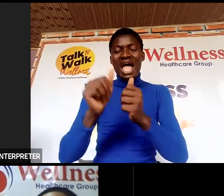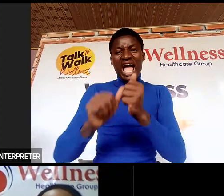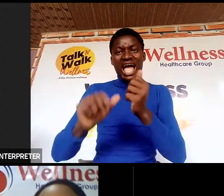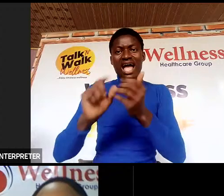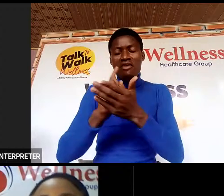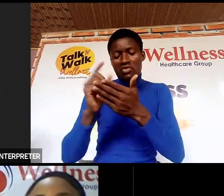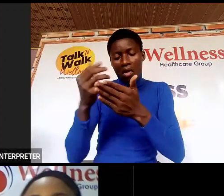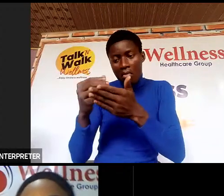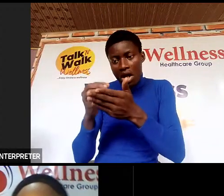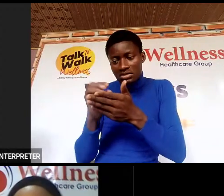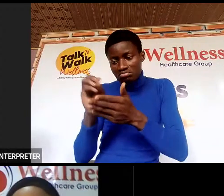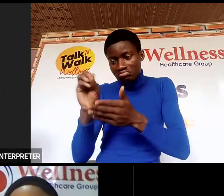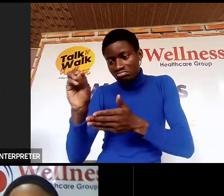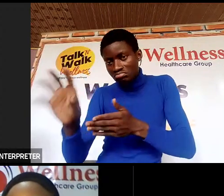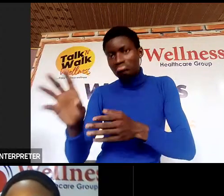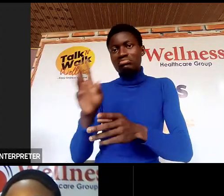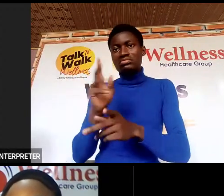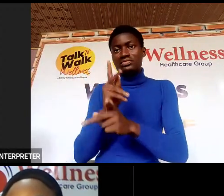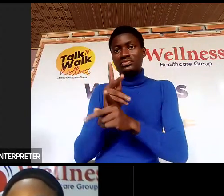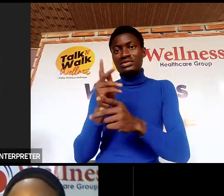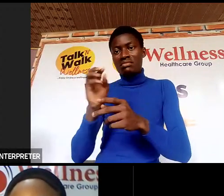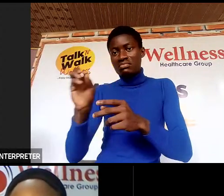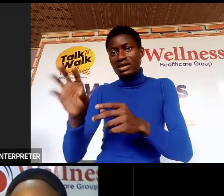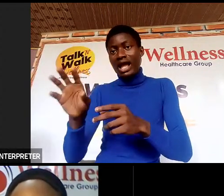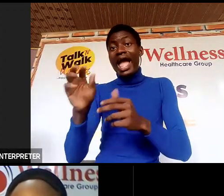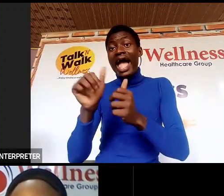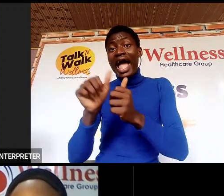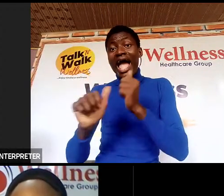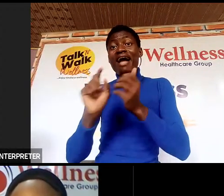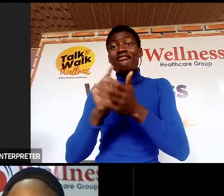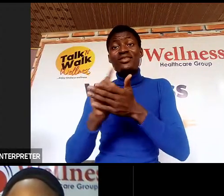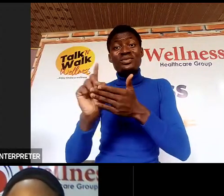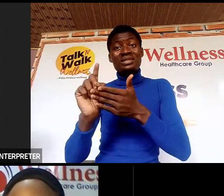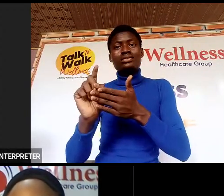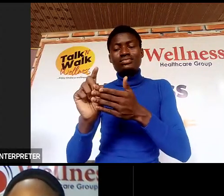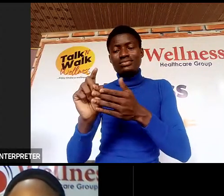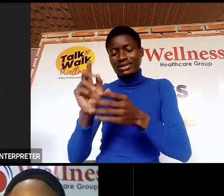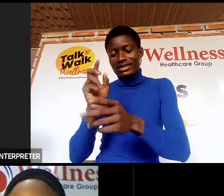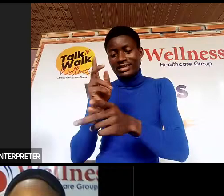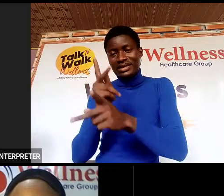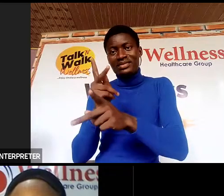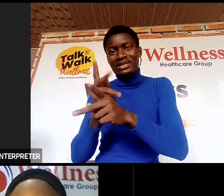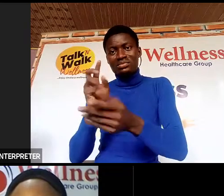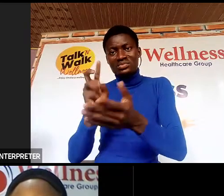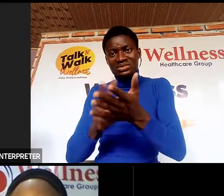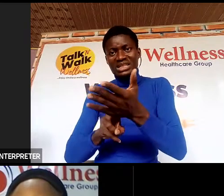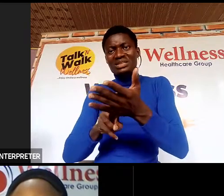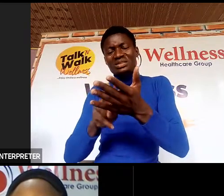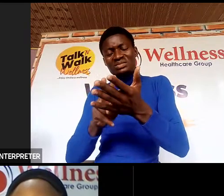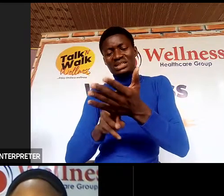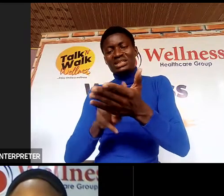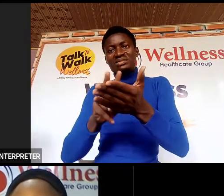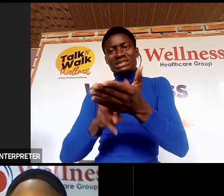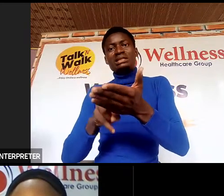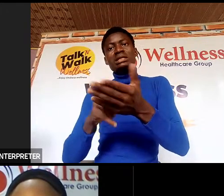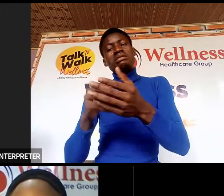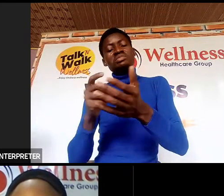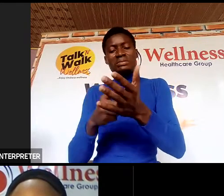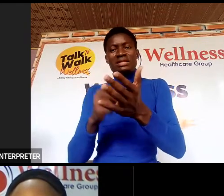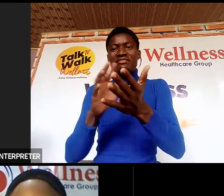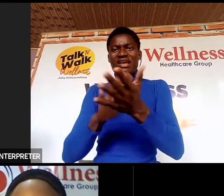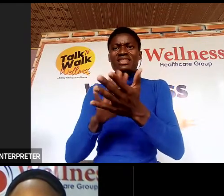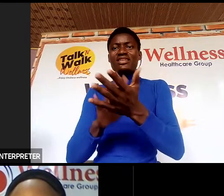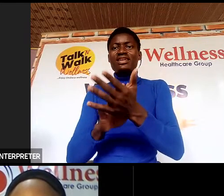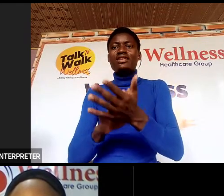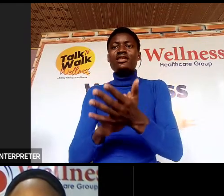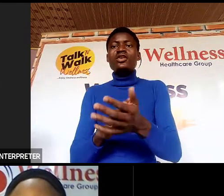can increase it to 2,000 to 5,000 to 20,000, whatever you can do. But you have to start from somewhere. Thank you,